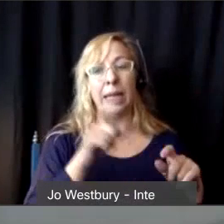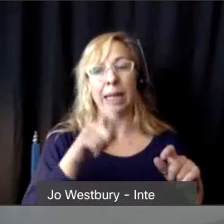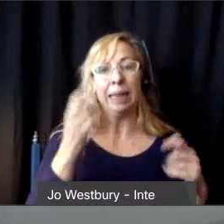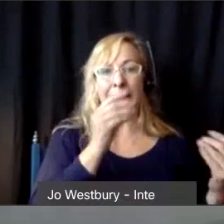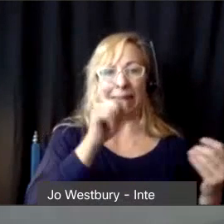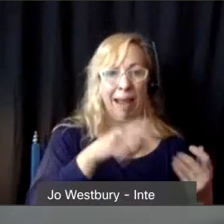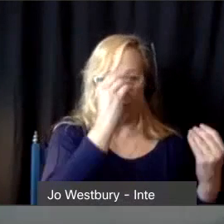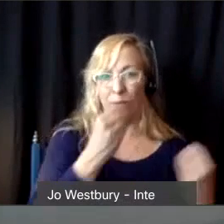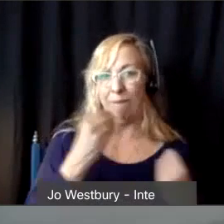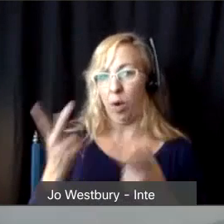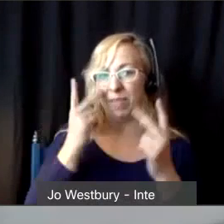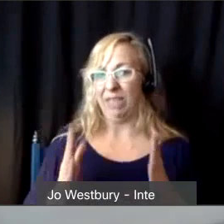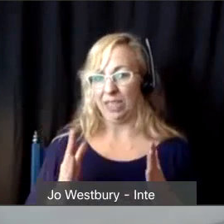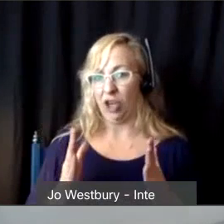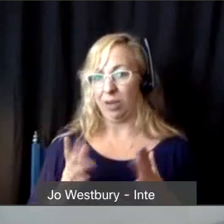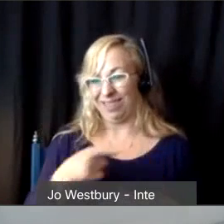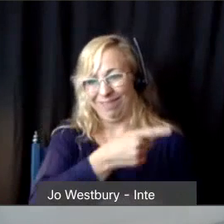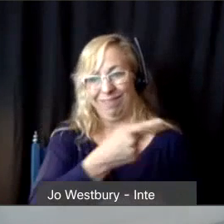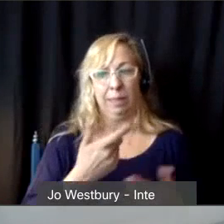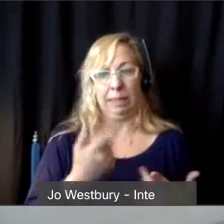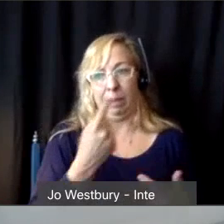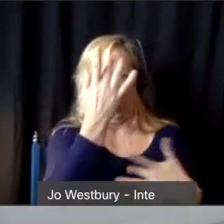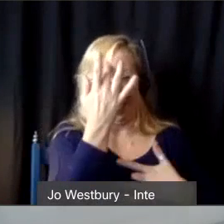that the visitor seek testing.